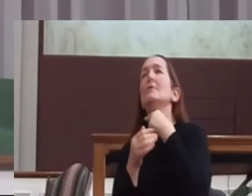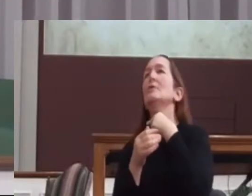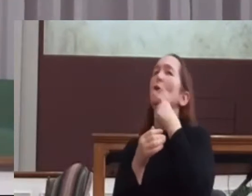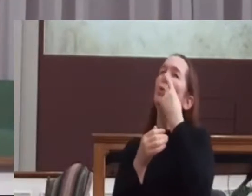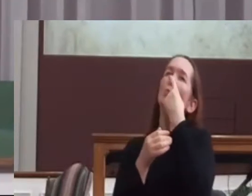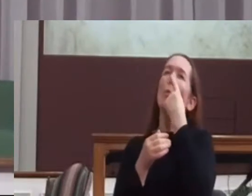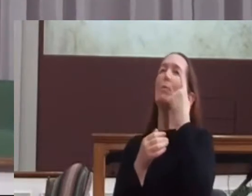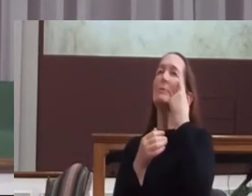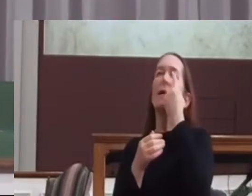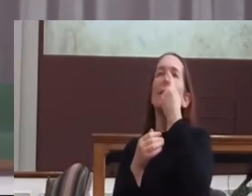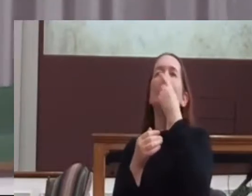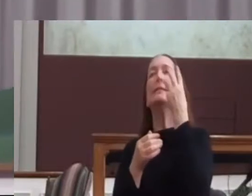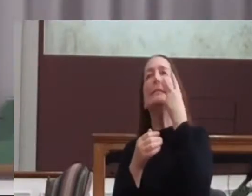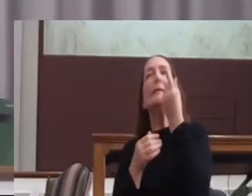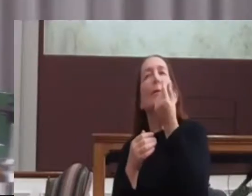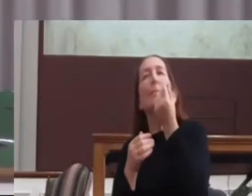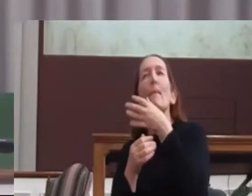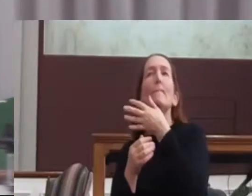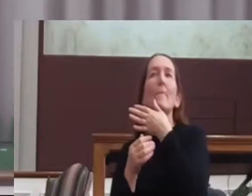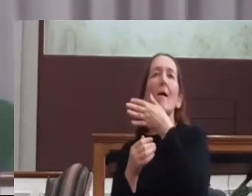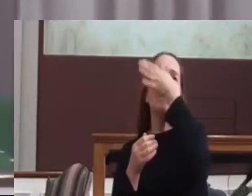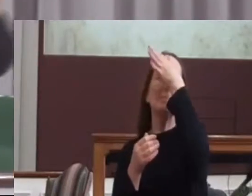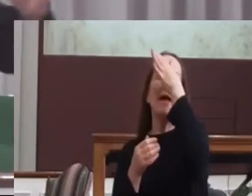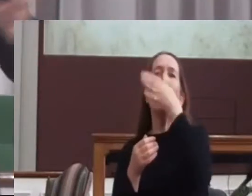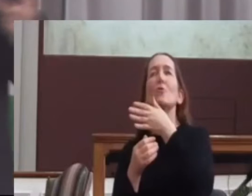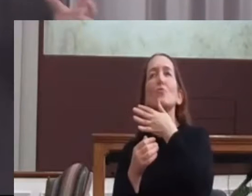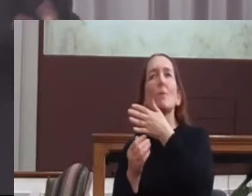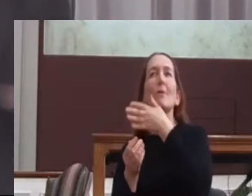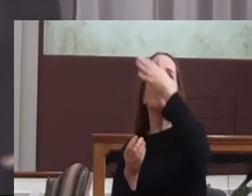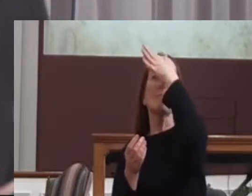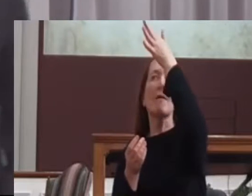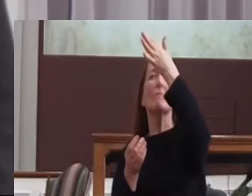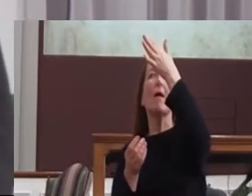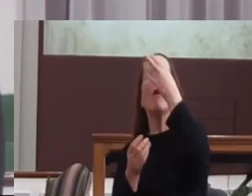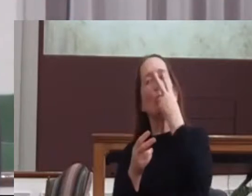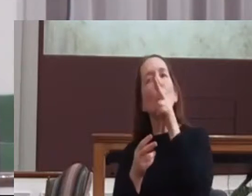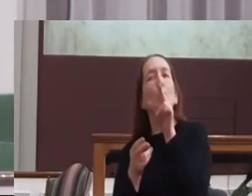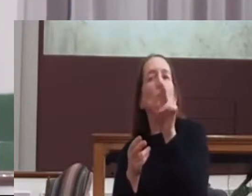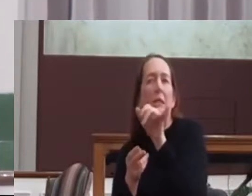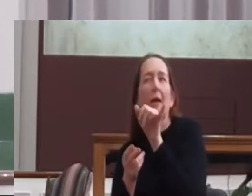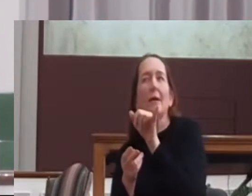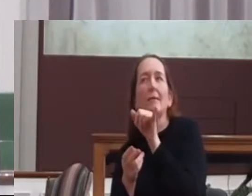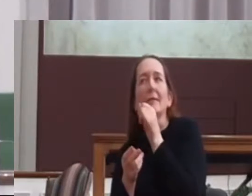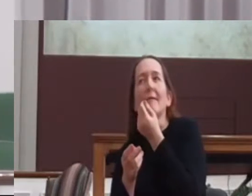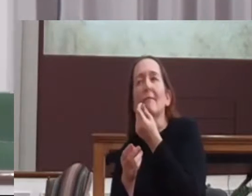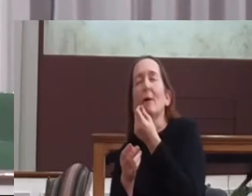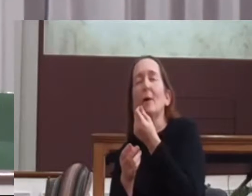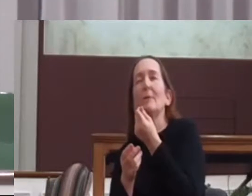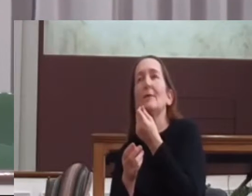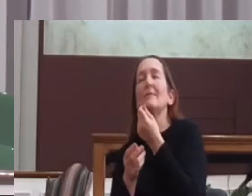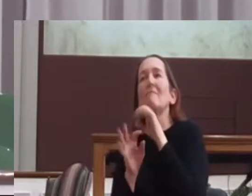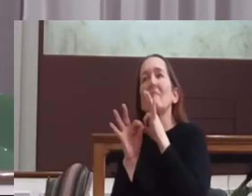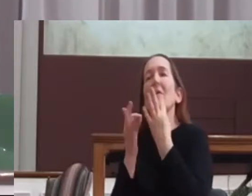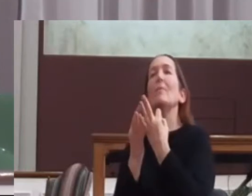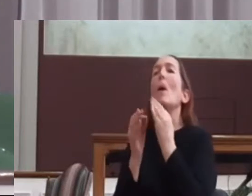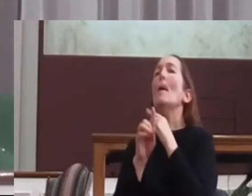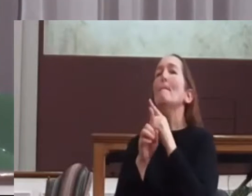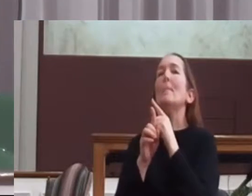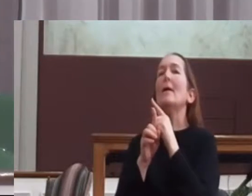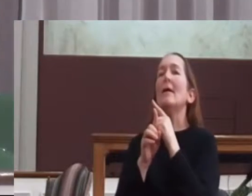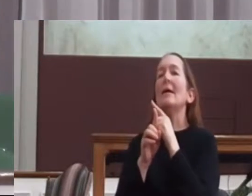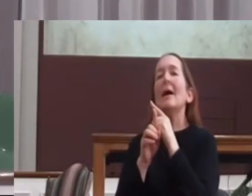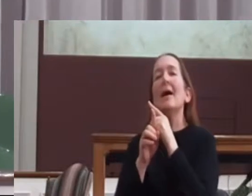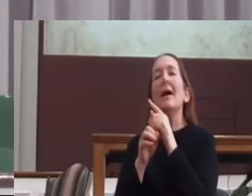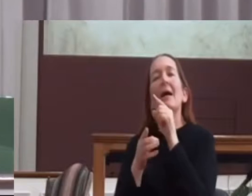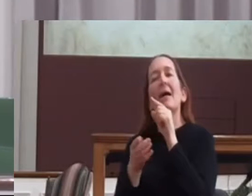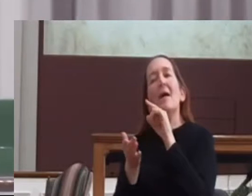faces, we see in those eyes, we see in the shape of that nose a little bit of mom or a little bit of dad or maybe a grandparent represented in